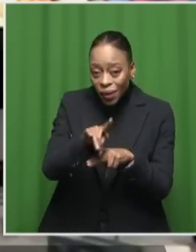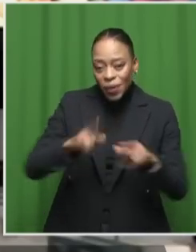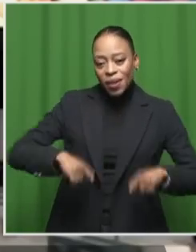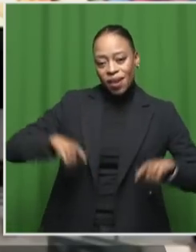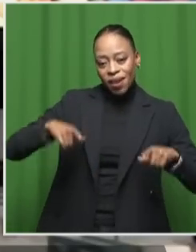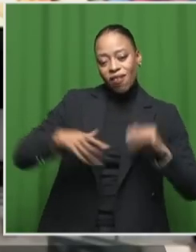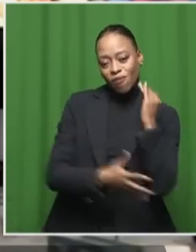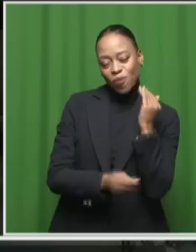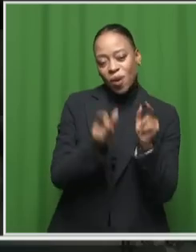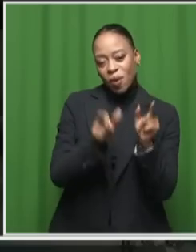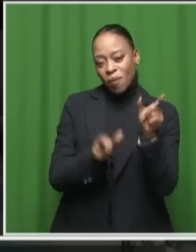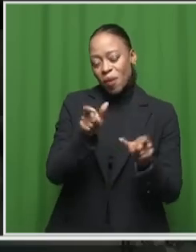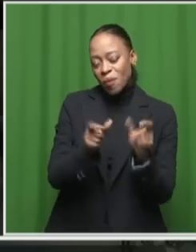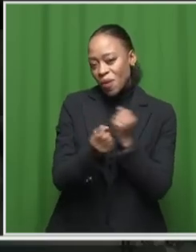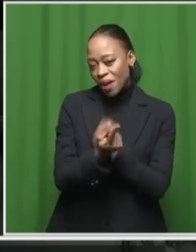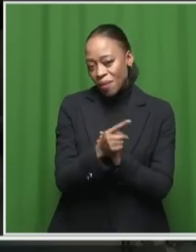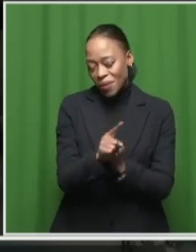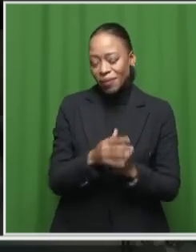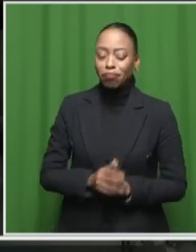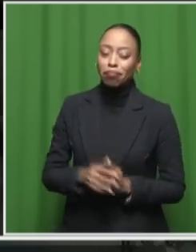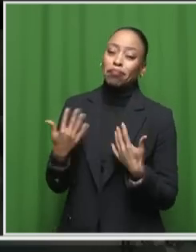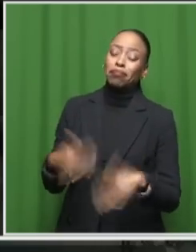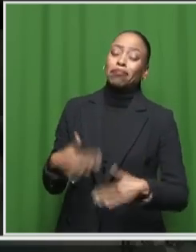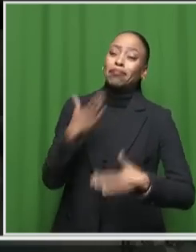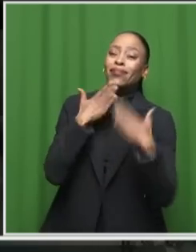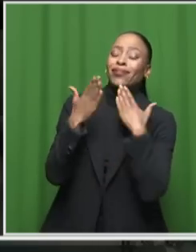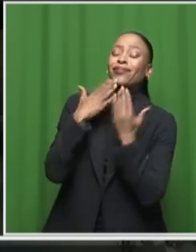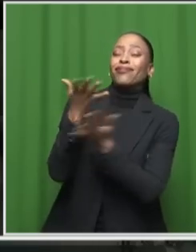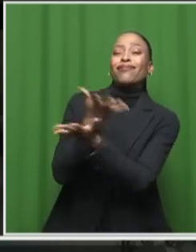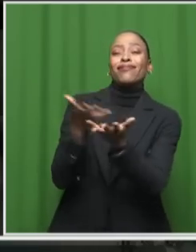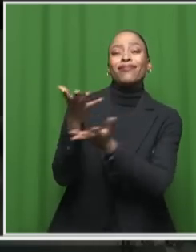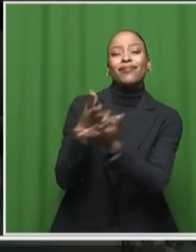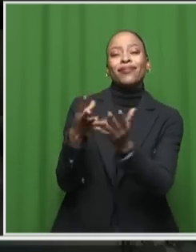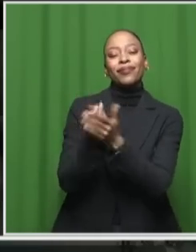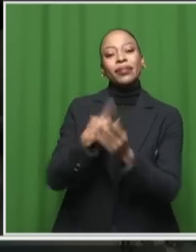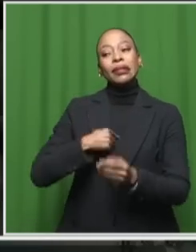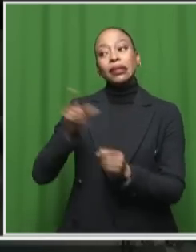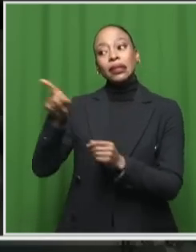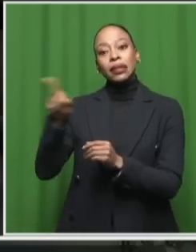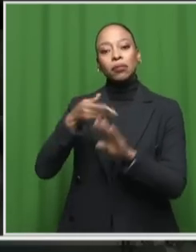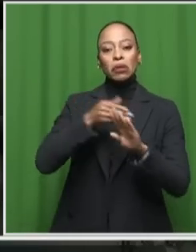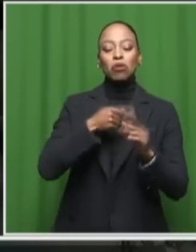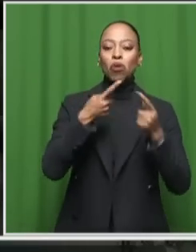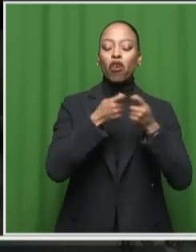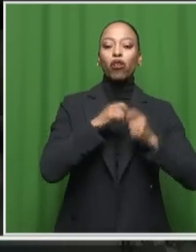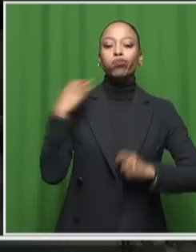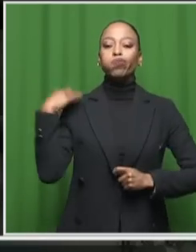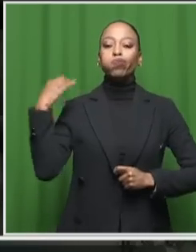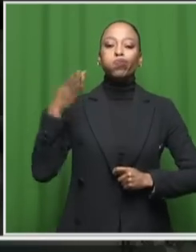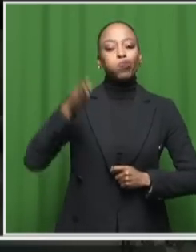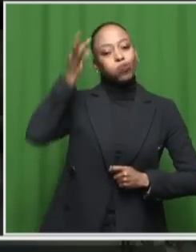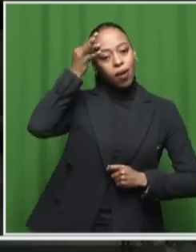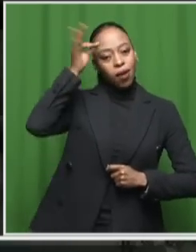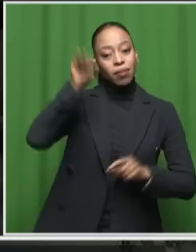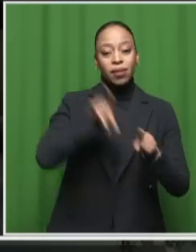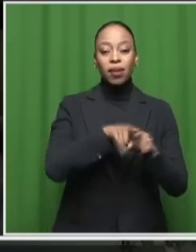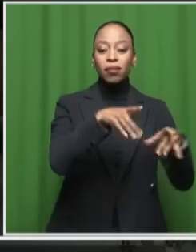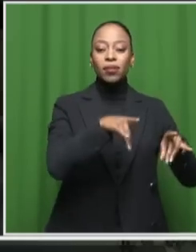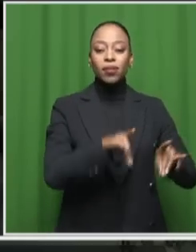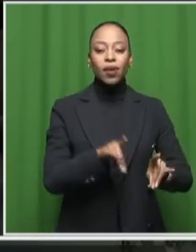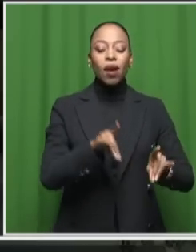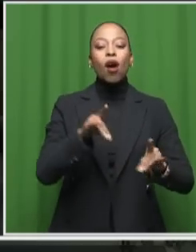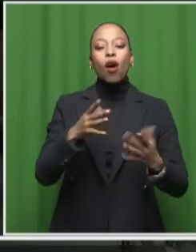people. Mr. Trevor, Manuel, thanks so much for engaging us. Former Finance Minister and Chairperson of Old Mutual,